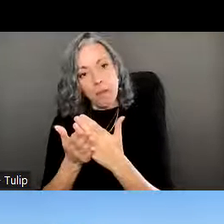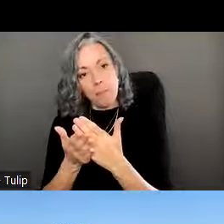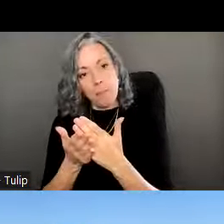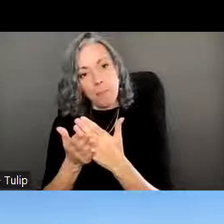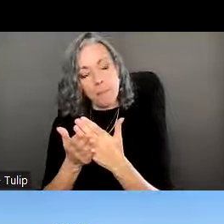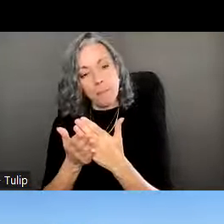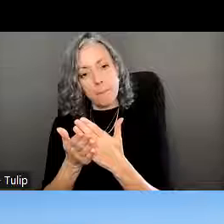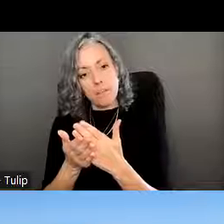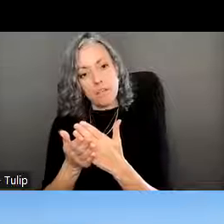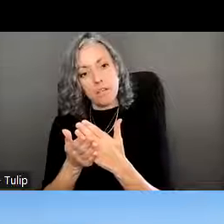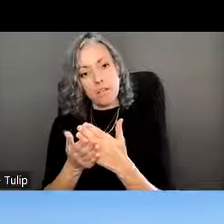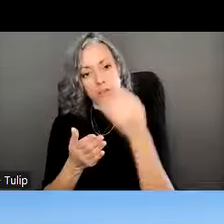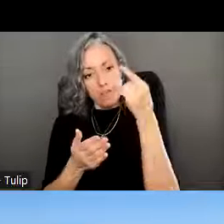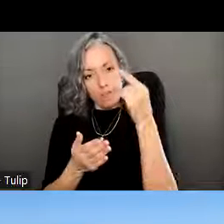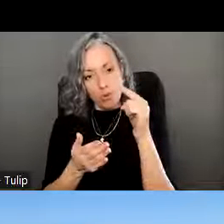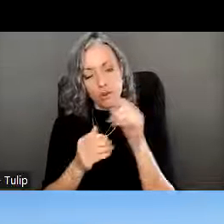available to